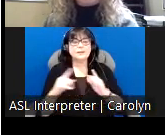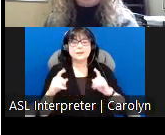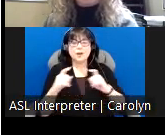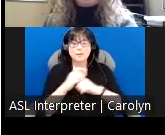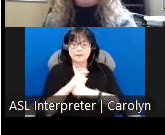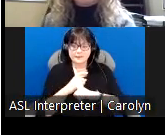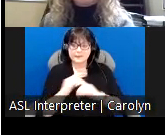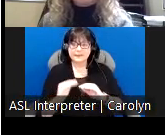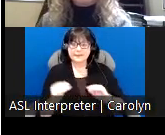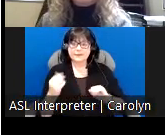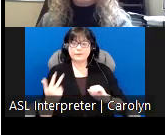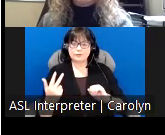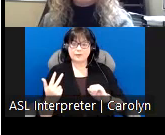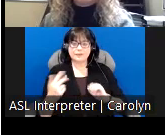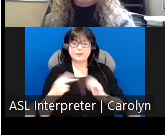reading comprehension.